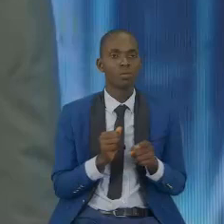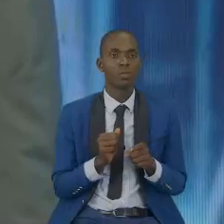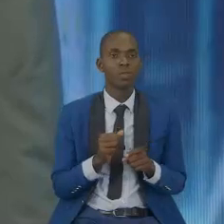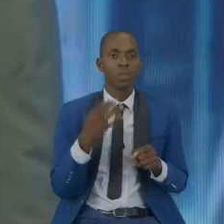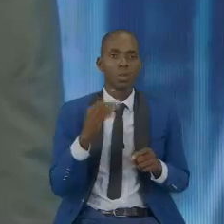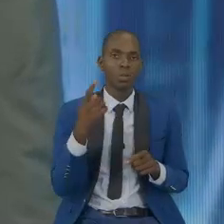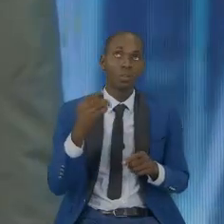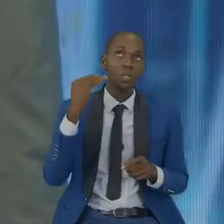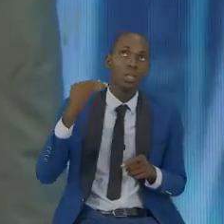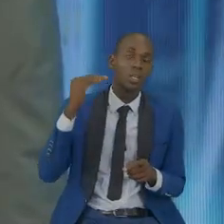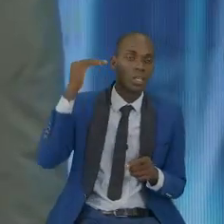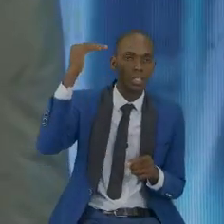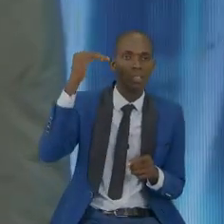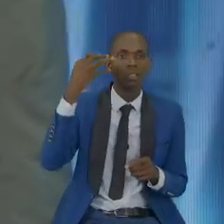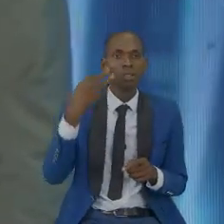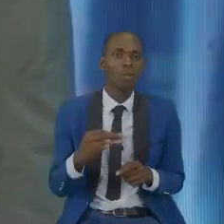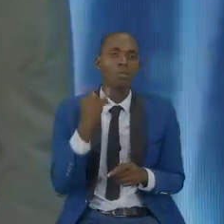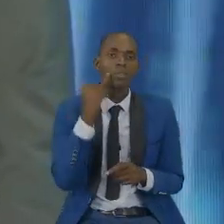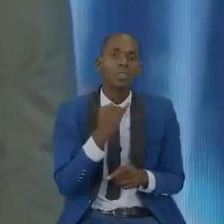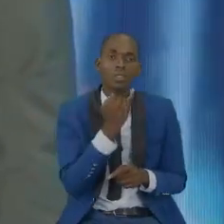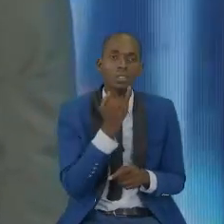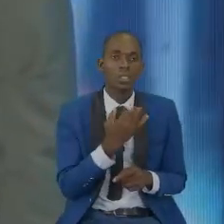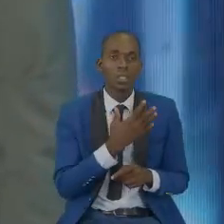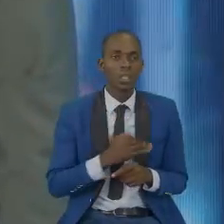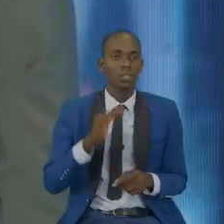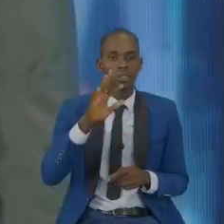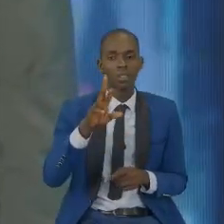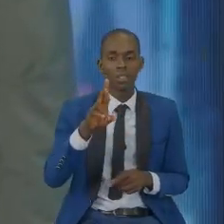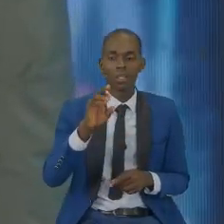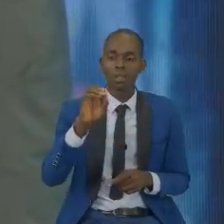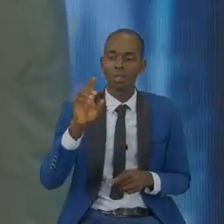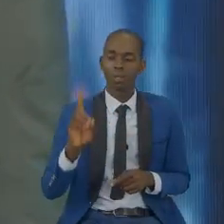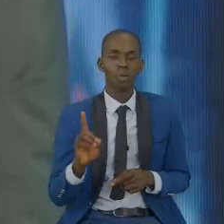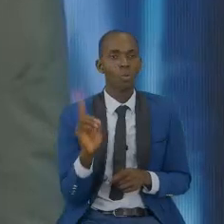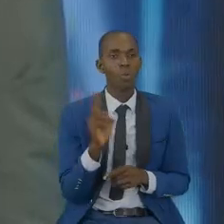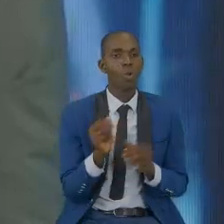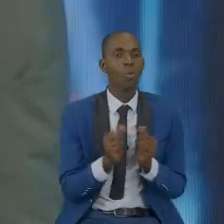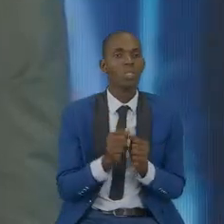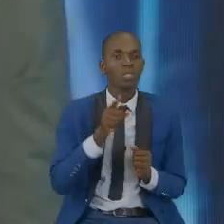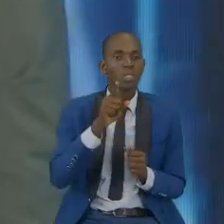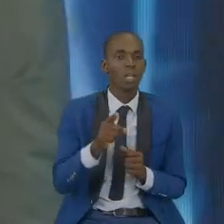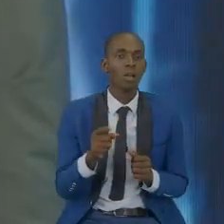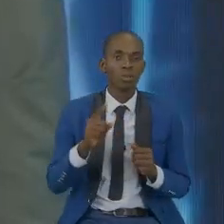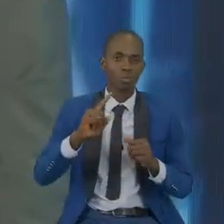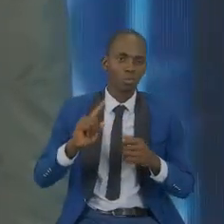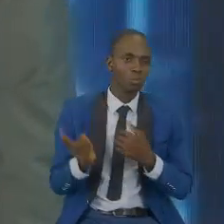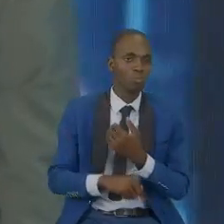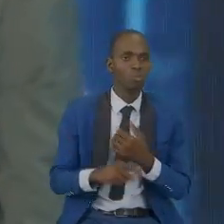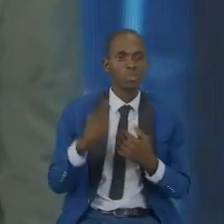the elders of Israel, and thy rod wherewith thou smotest the